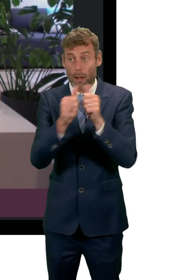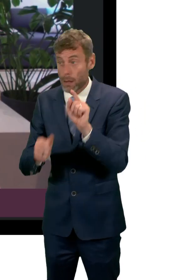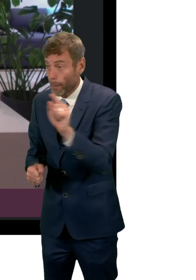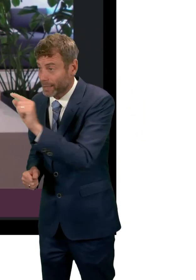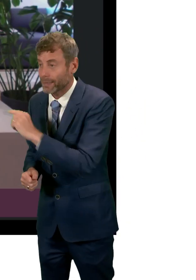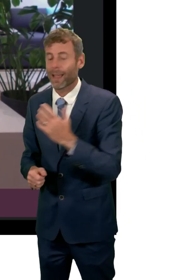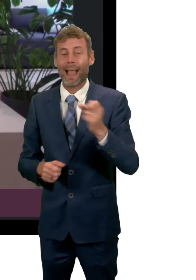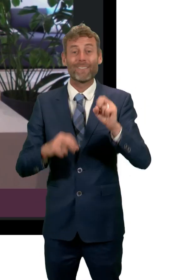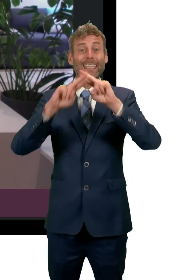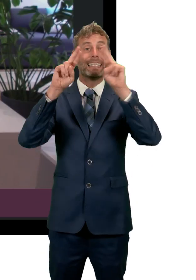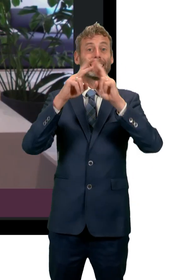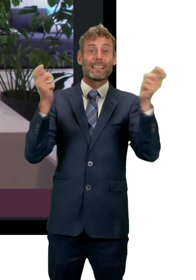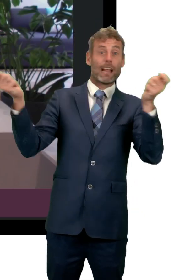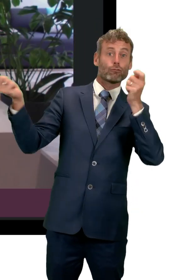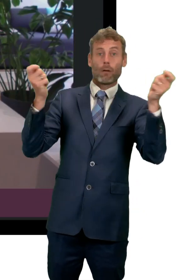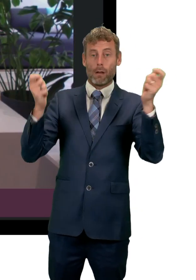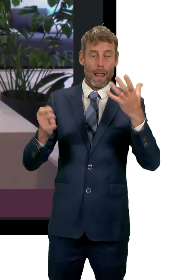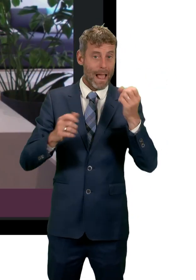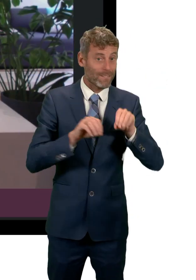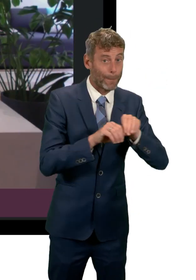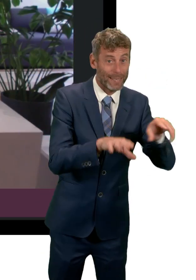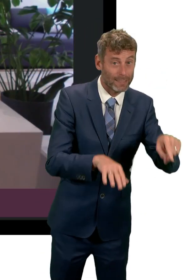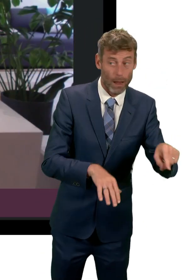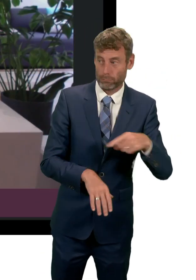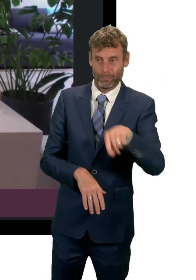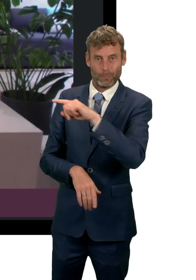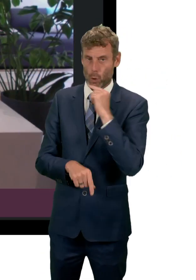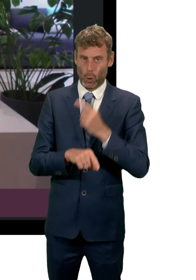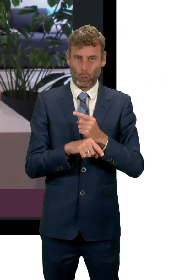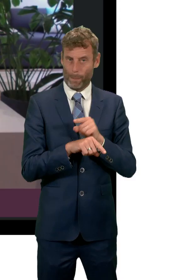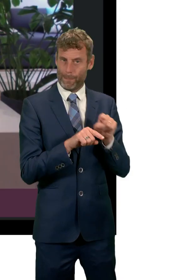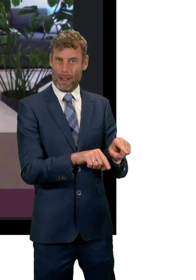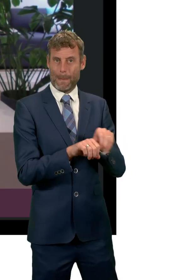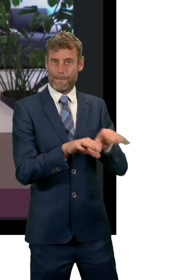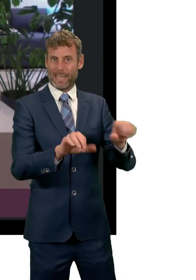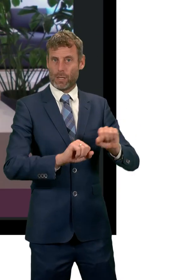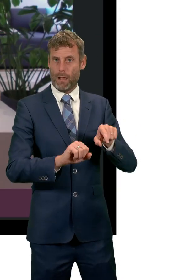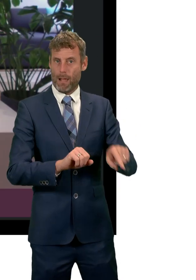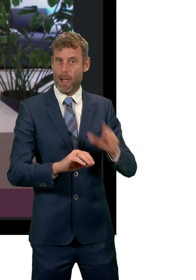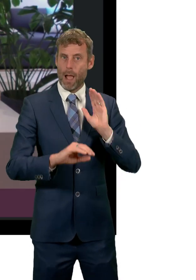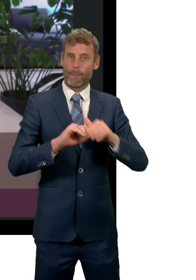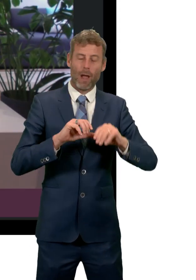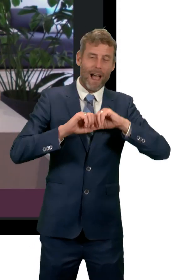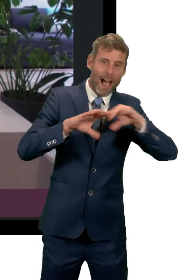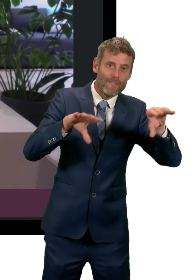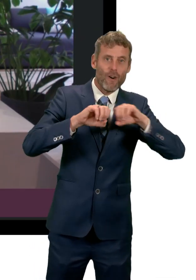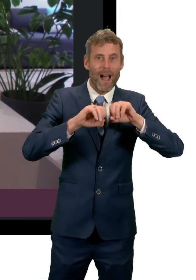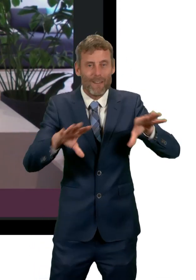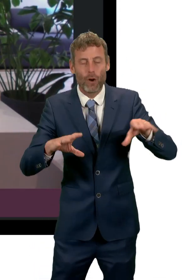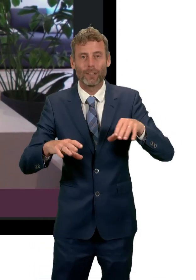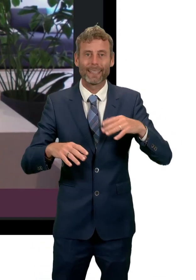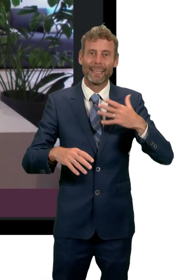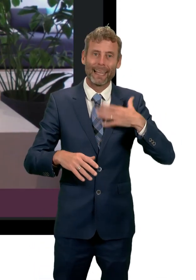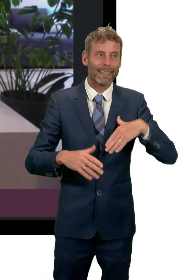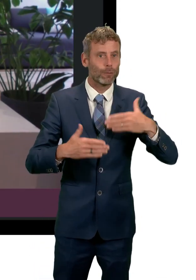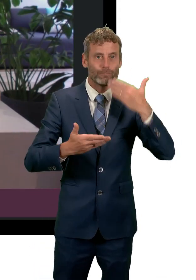international bodies, we have the media. We haven't really talked about the media. There's a big role for the media in terms of telling, you know, interesting